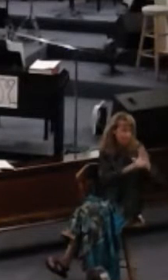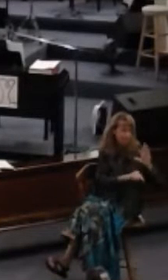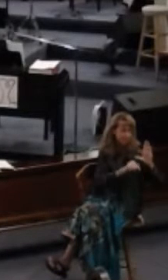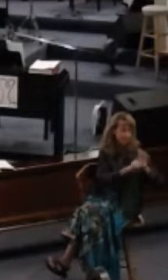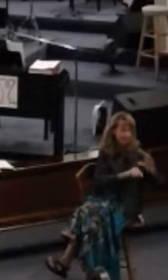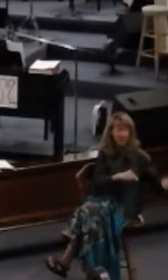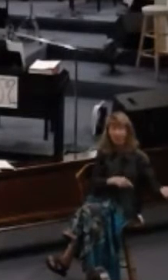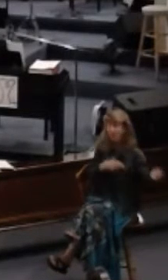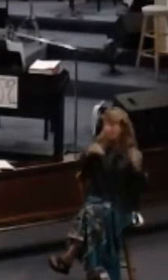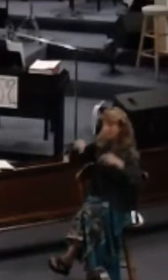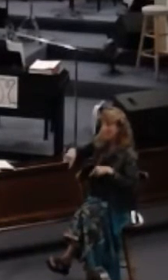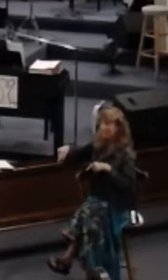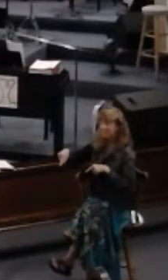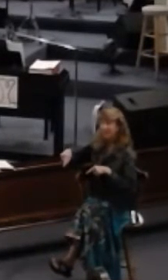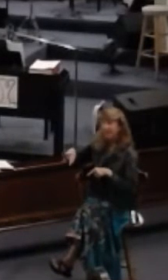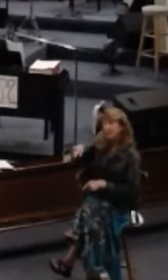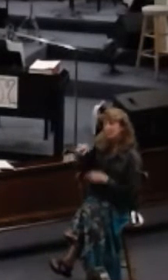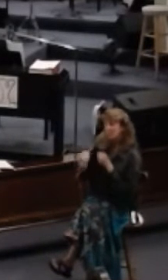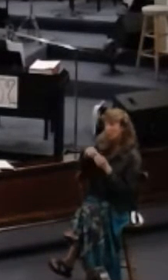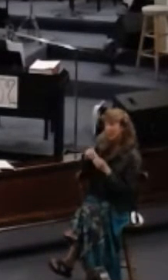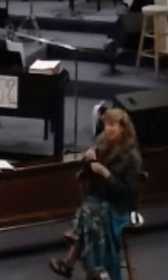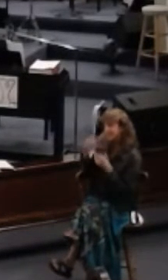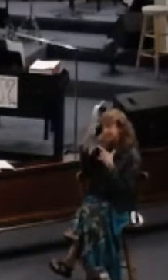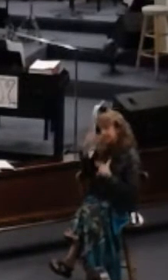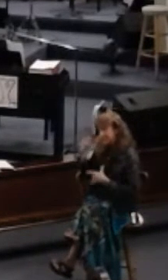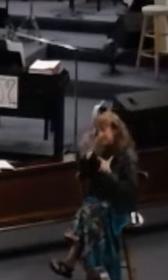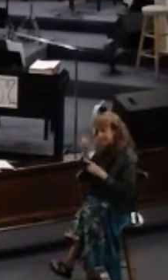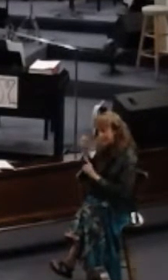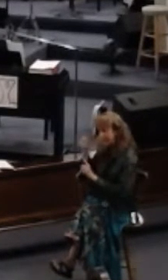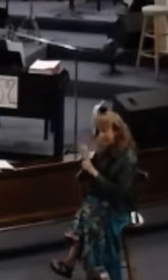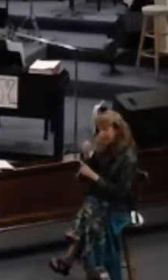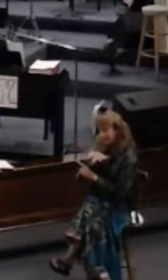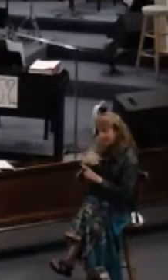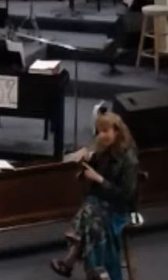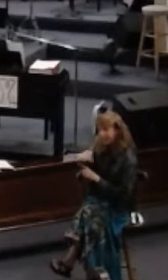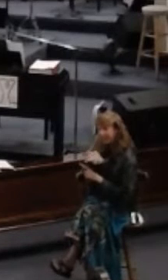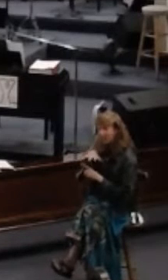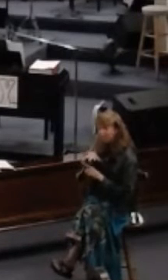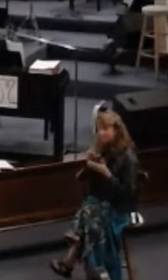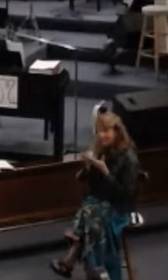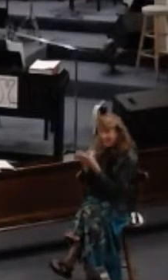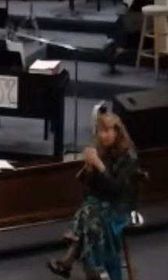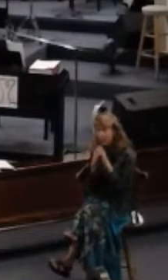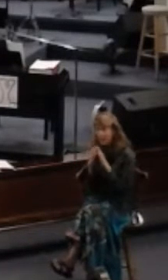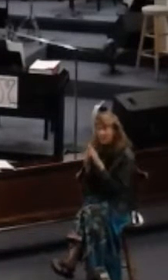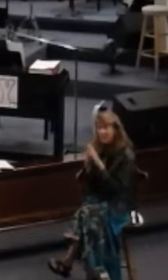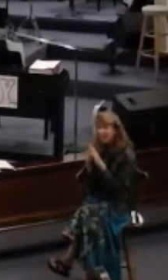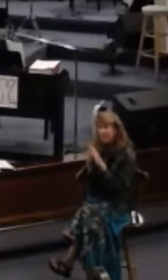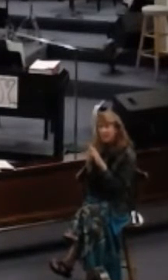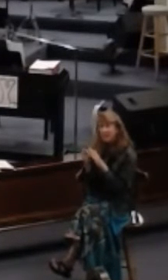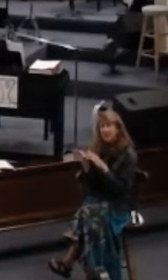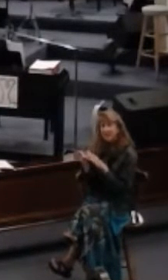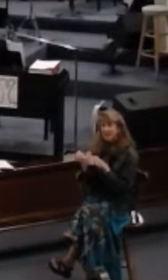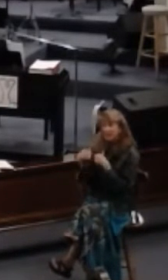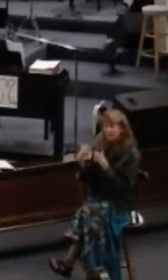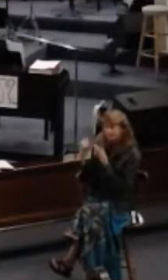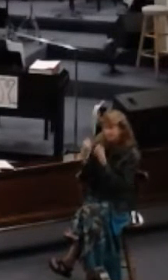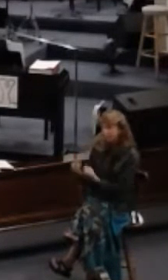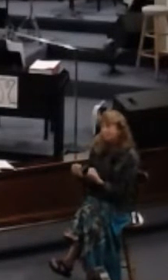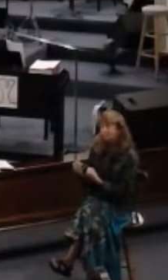Consequently, when the plagues struck, those who could, like the great physician